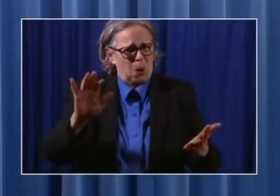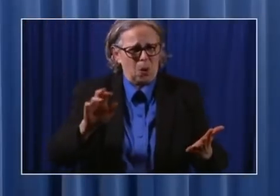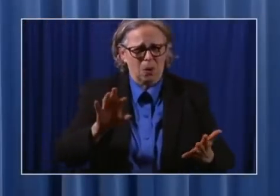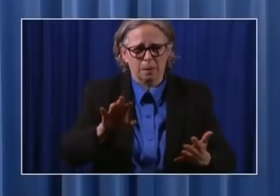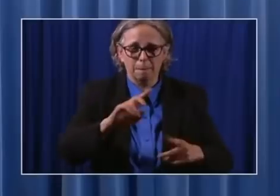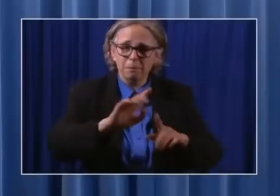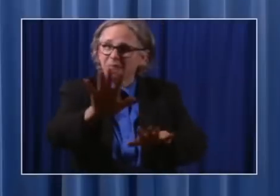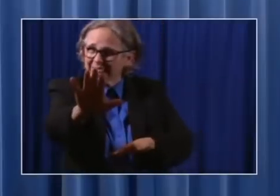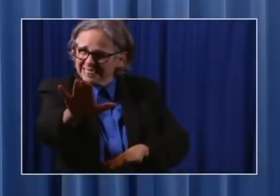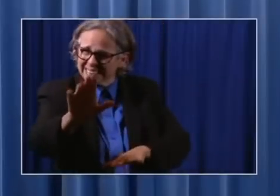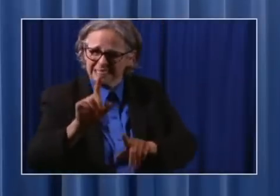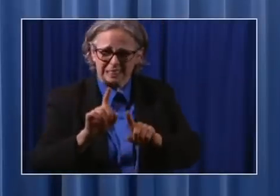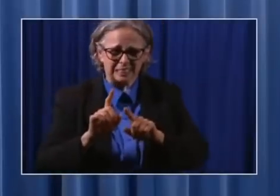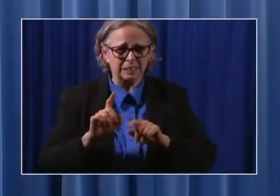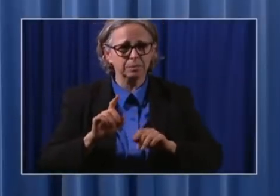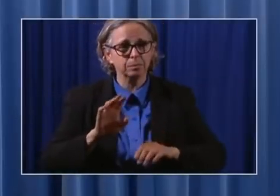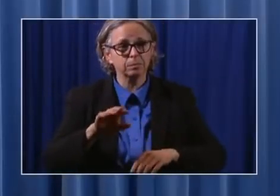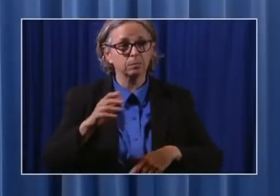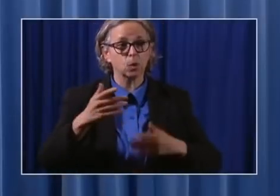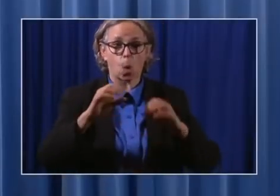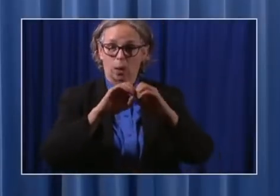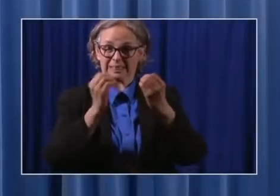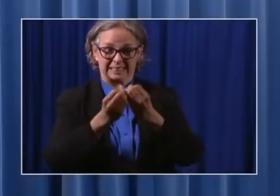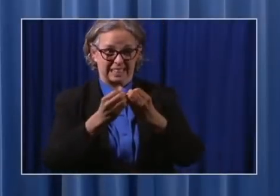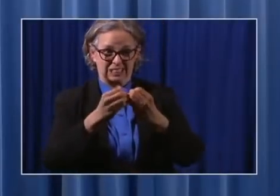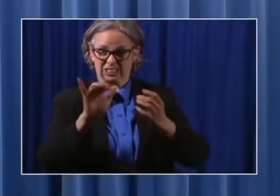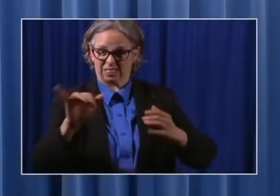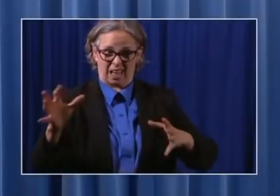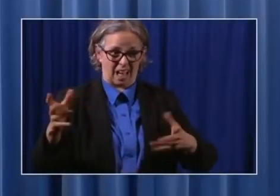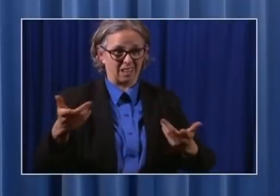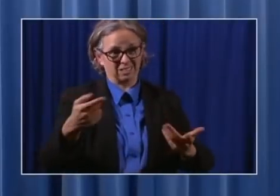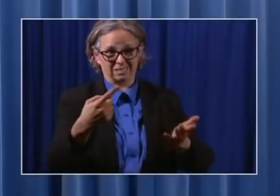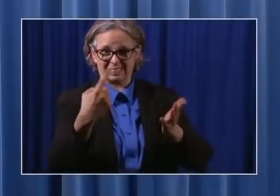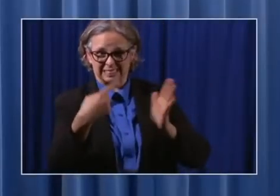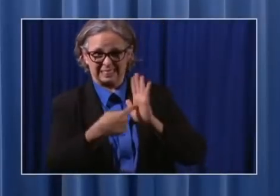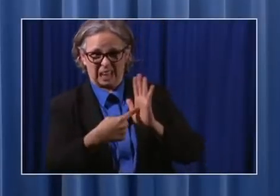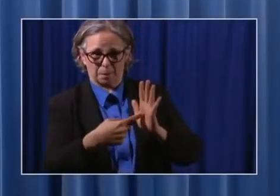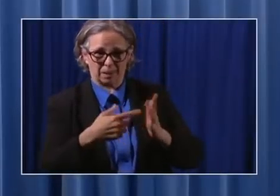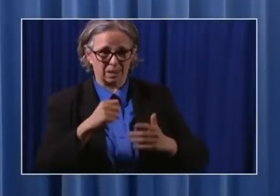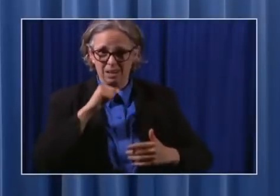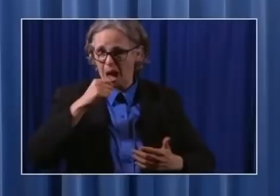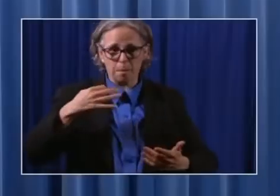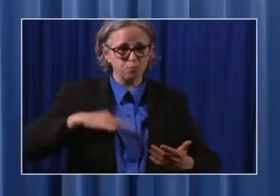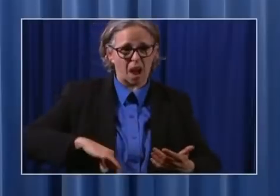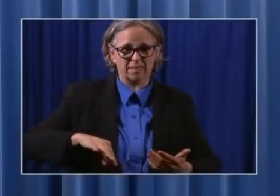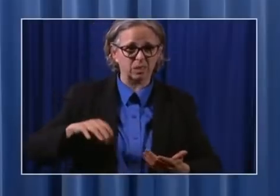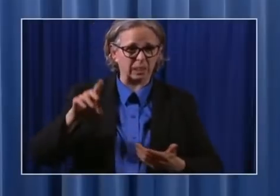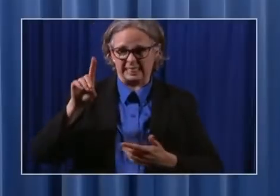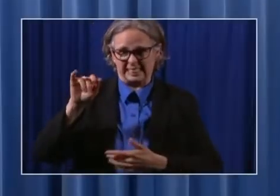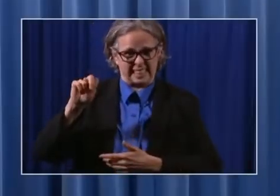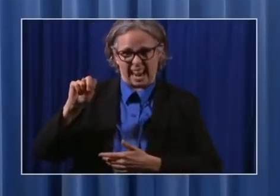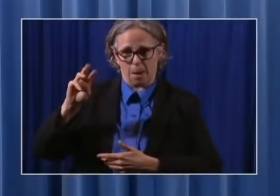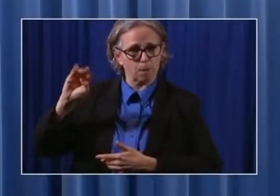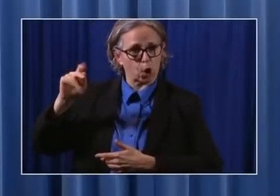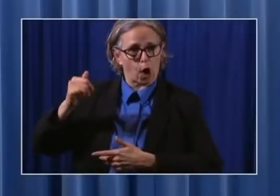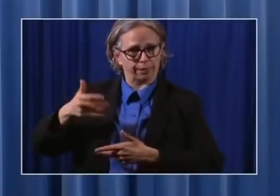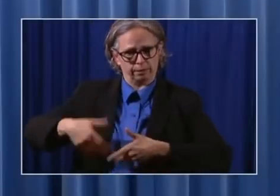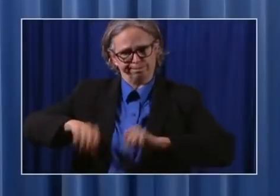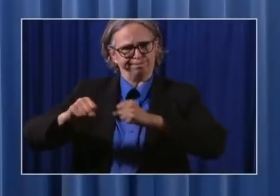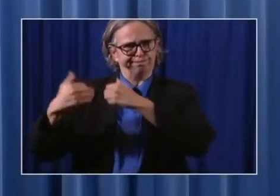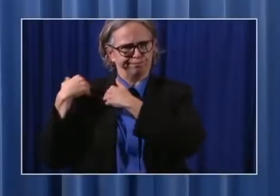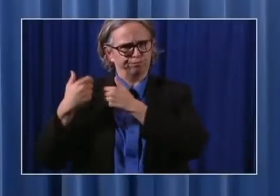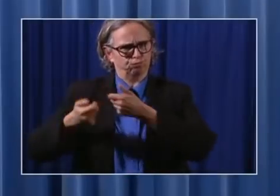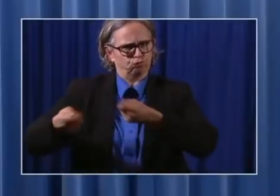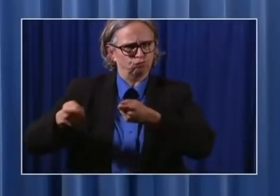organizations like the one that Dan was in charge of or had